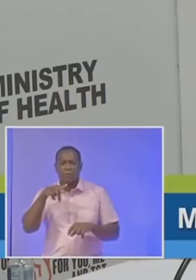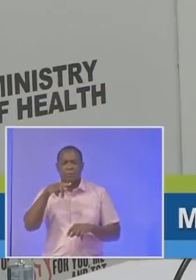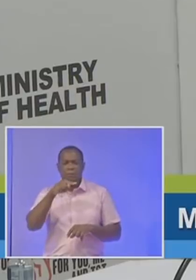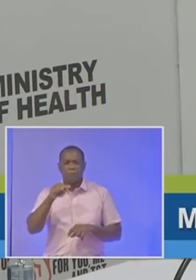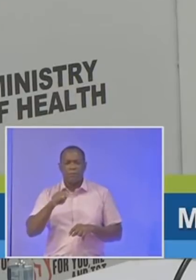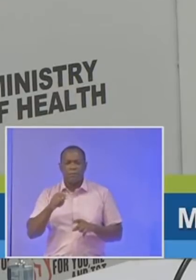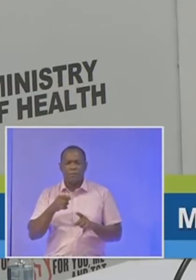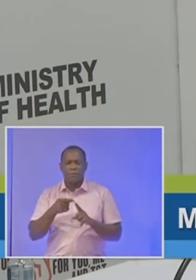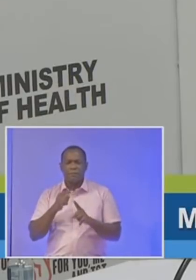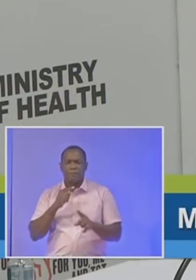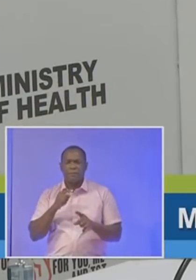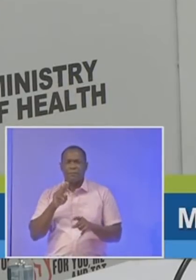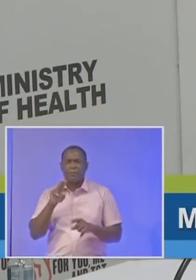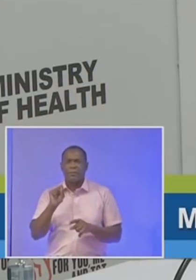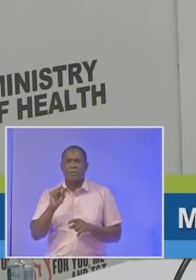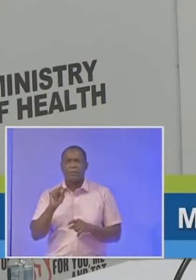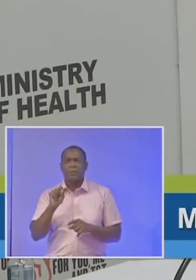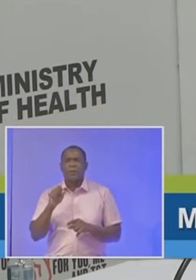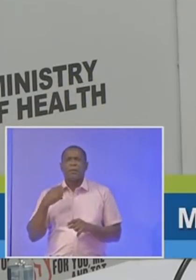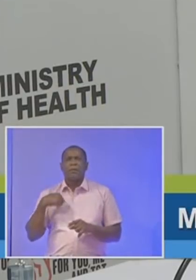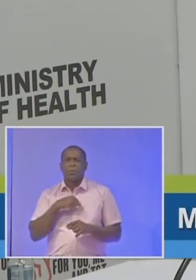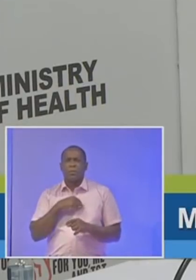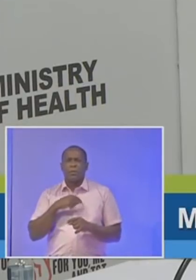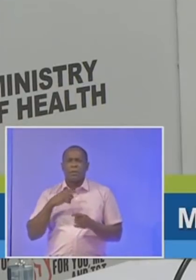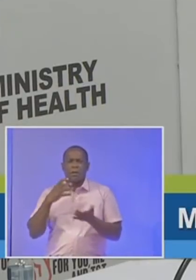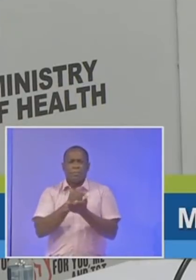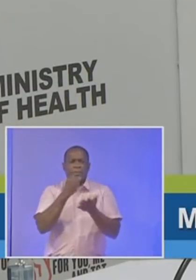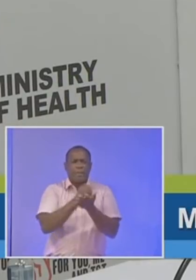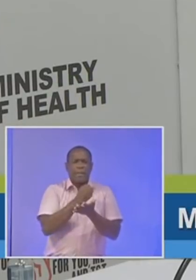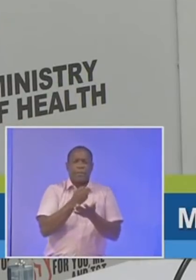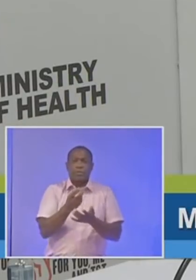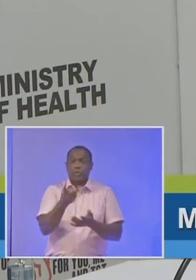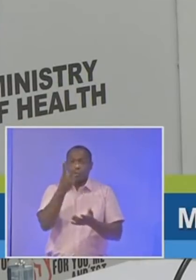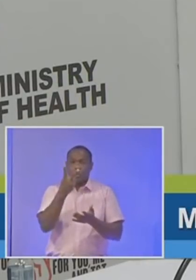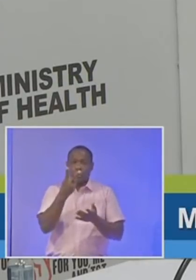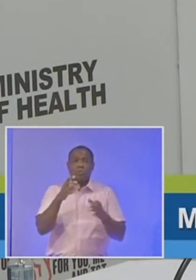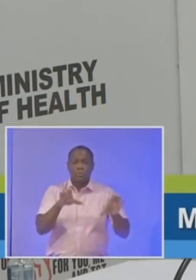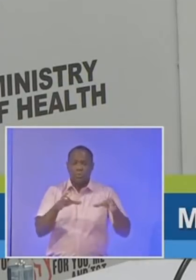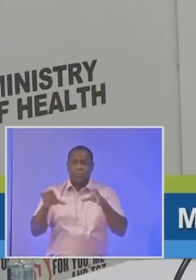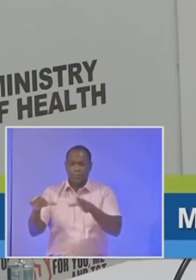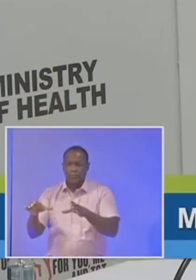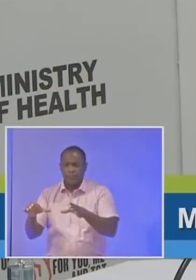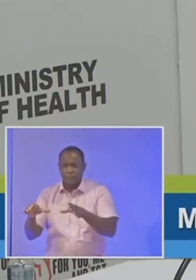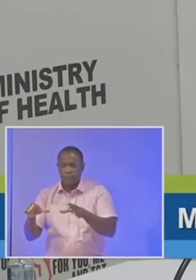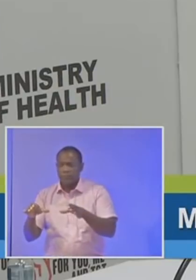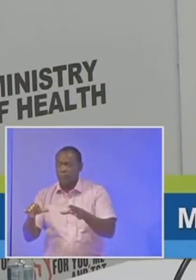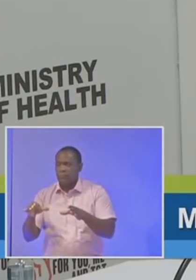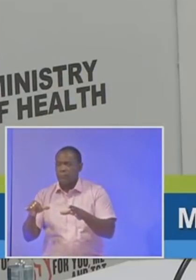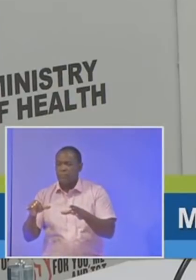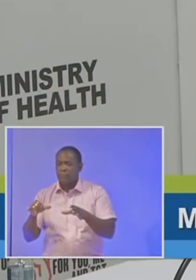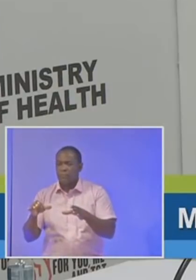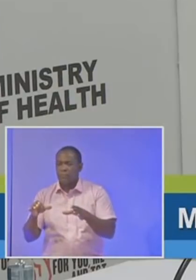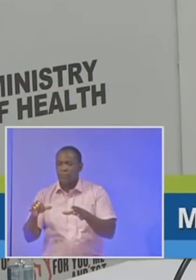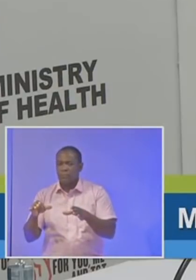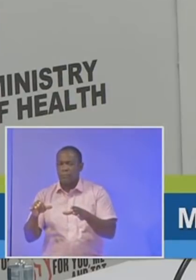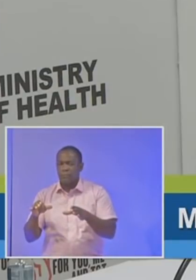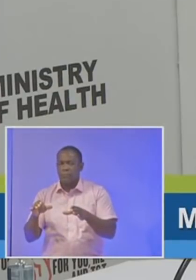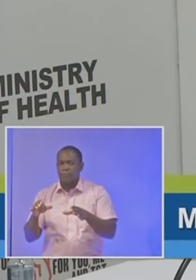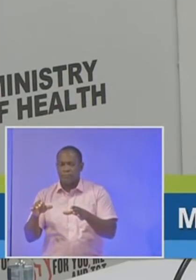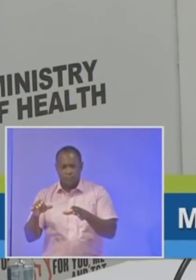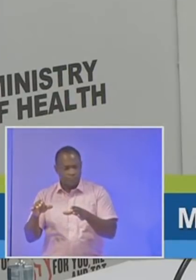So we had received 2 tranches thus far. We have a meeting, I think, scheduled for Monday with Washington, the head